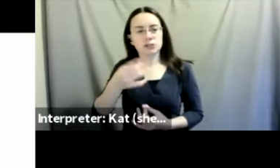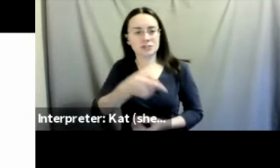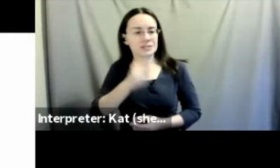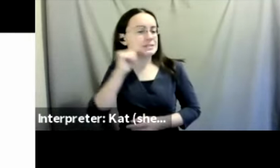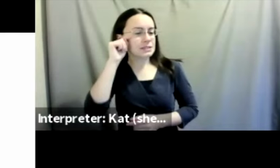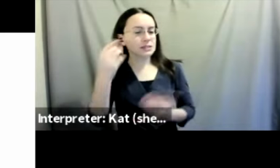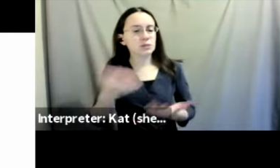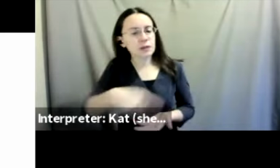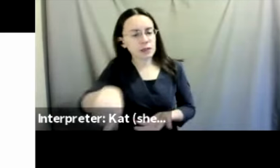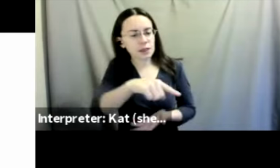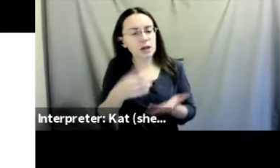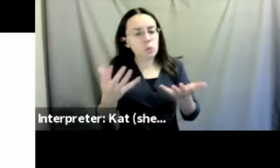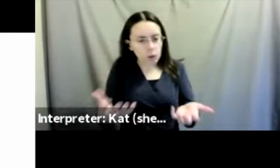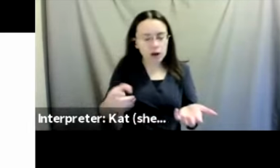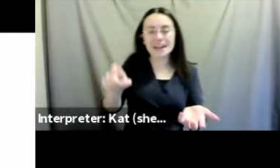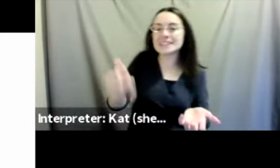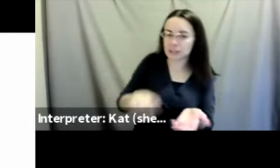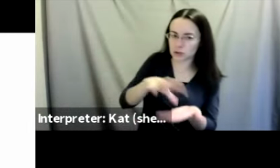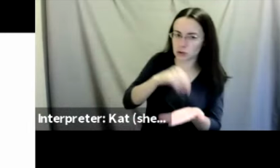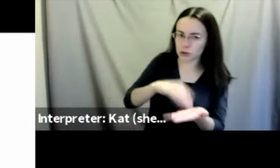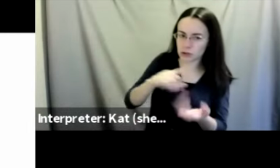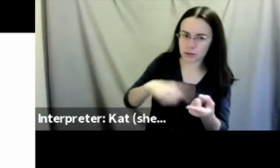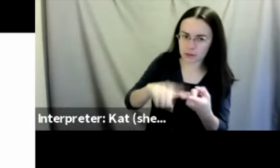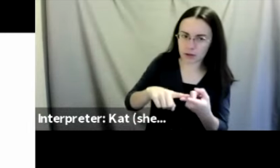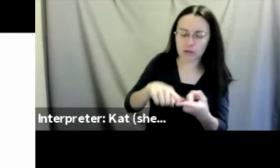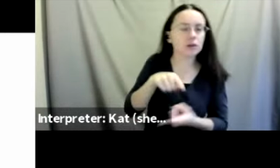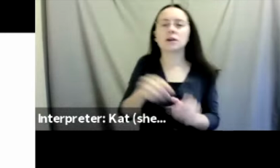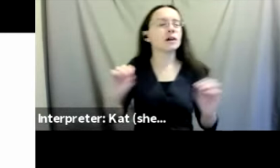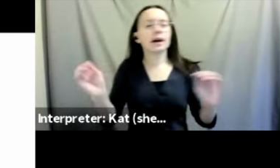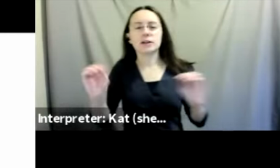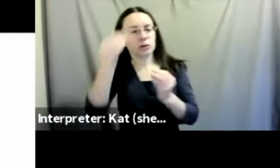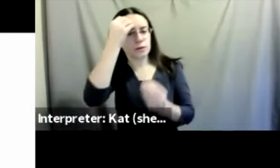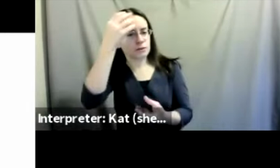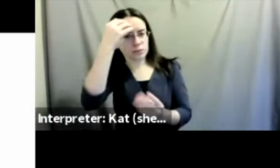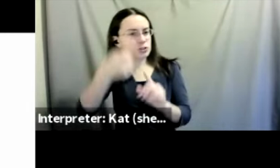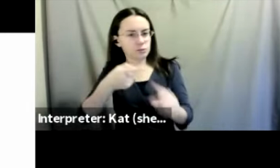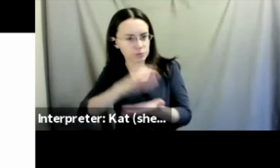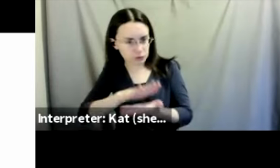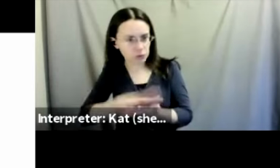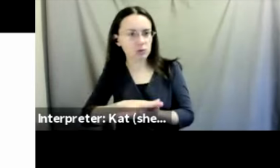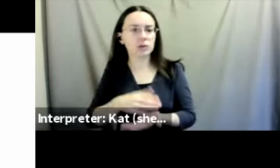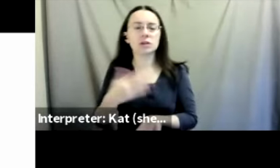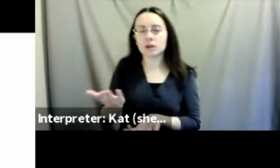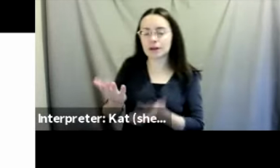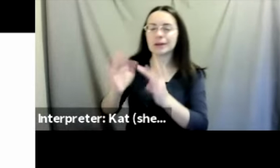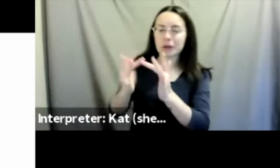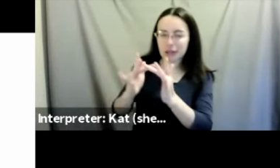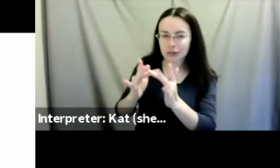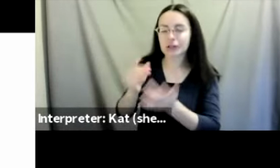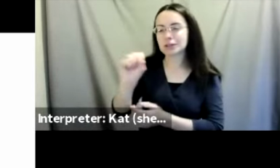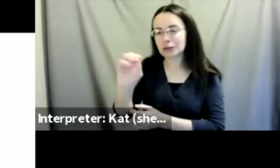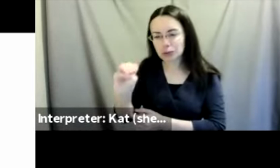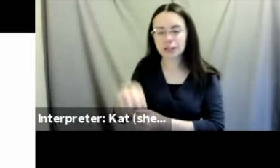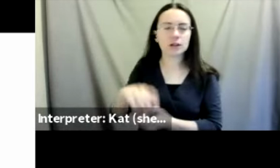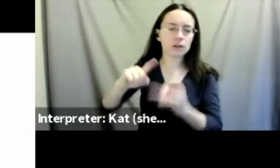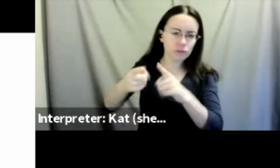learn about, and that they weren't receiving information from school, the internet, social media, and or their friends. The purpose of this